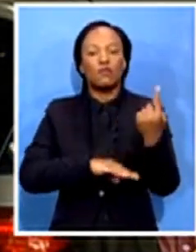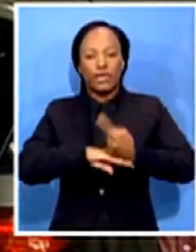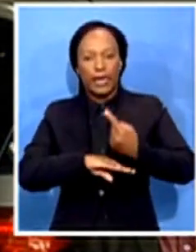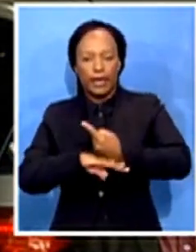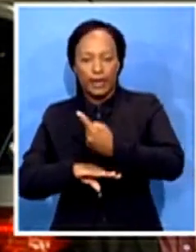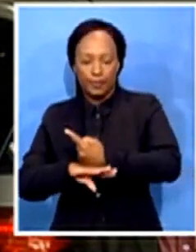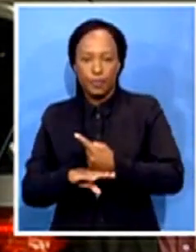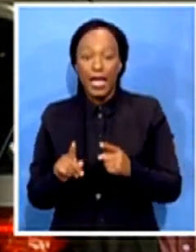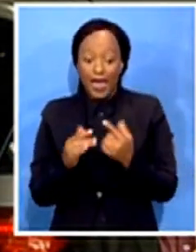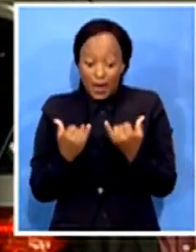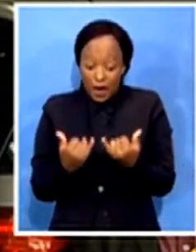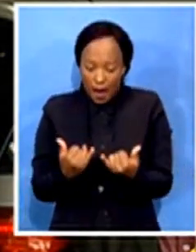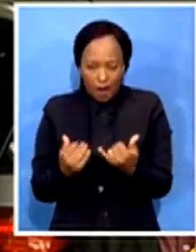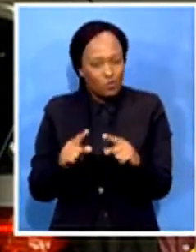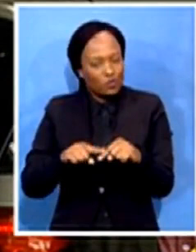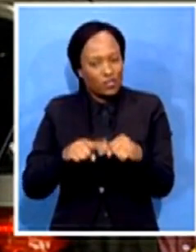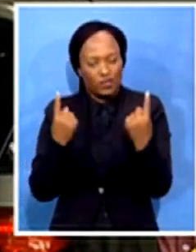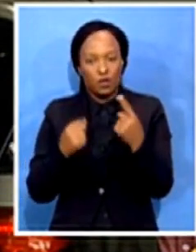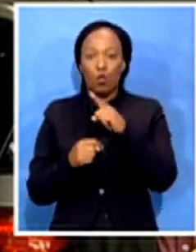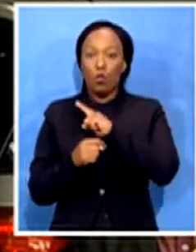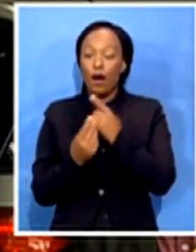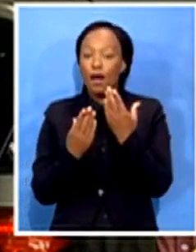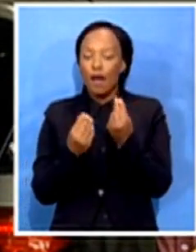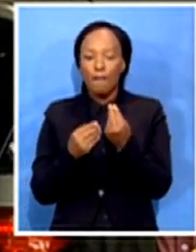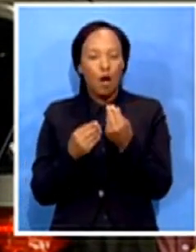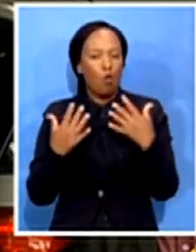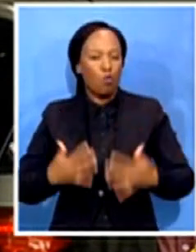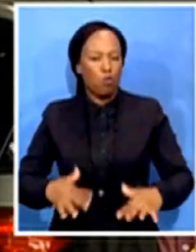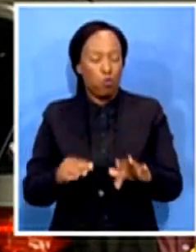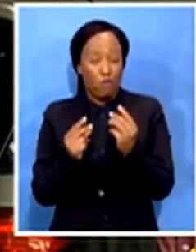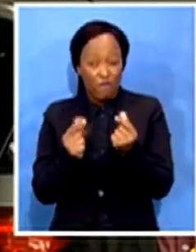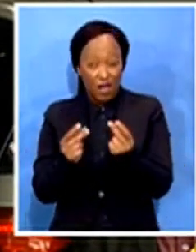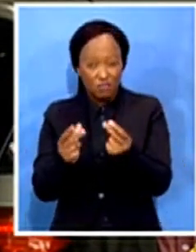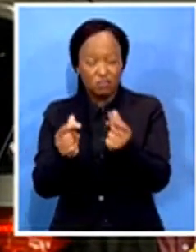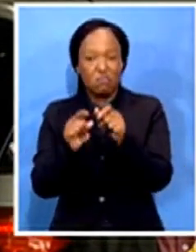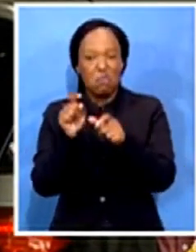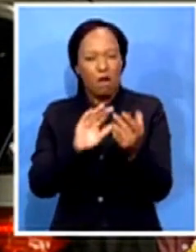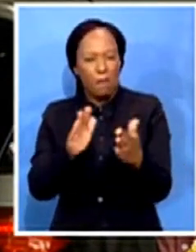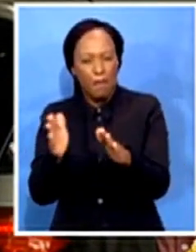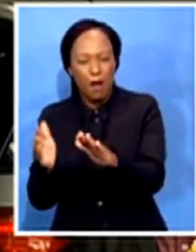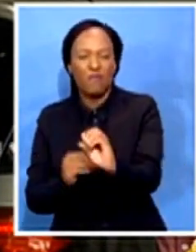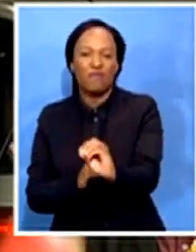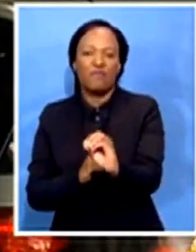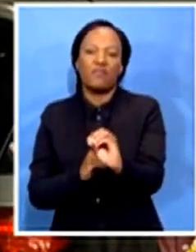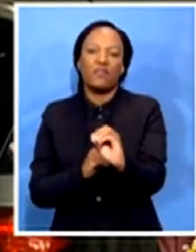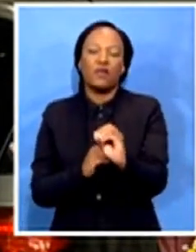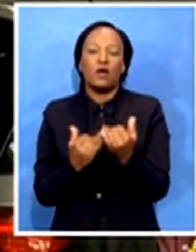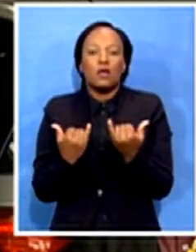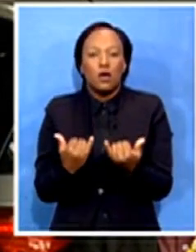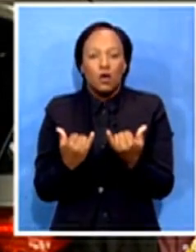the numbers are increasing very, very fast, but we are still far from where the peak is.